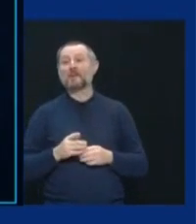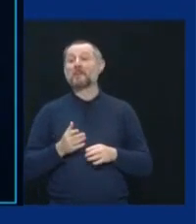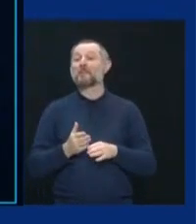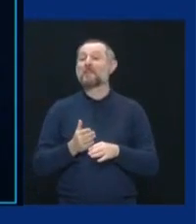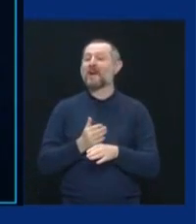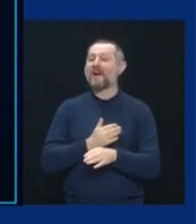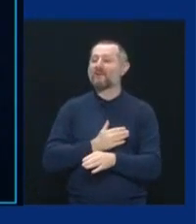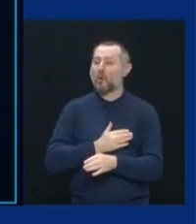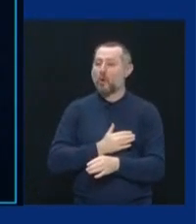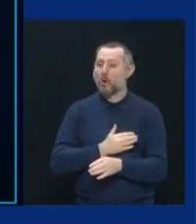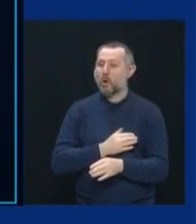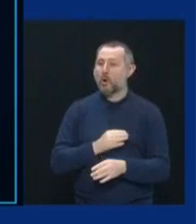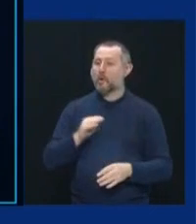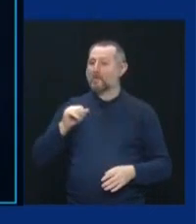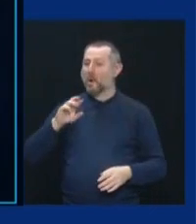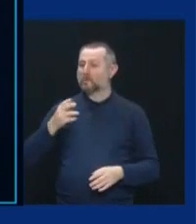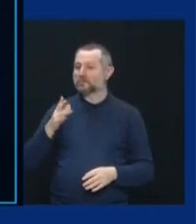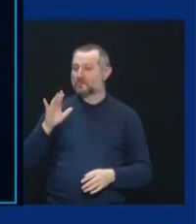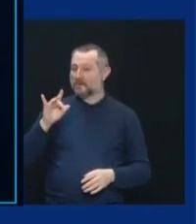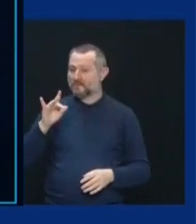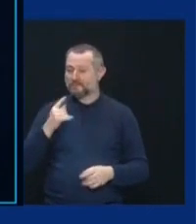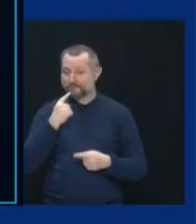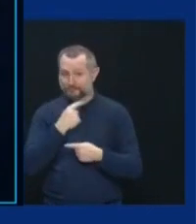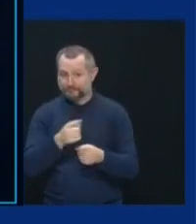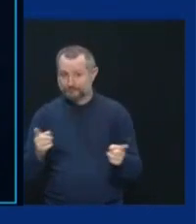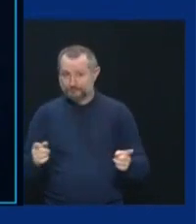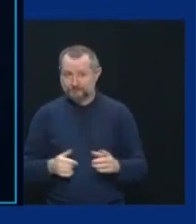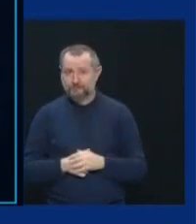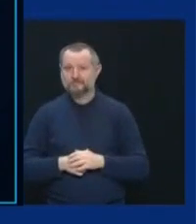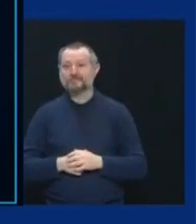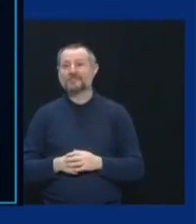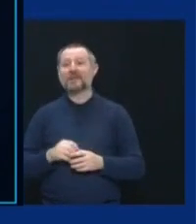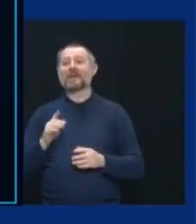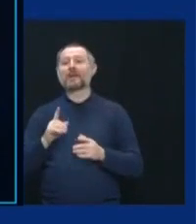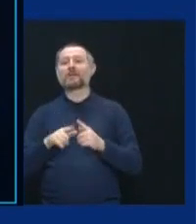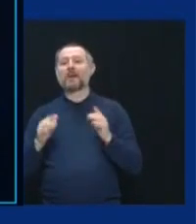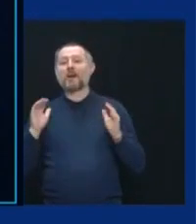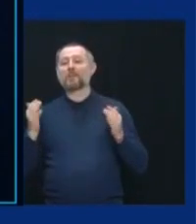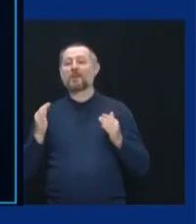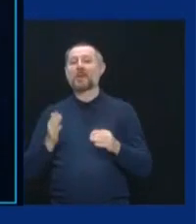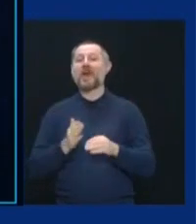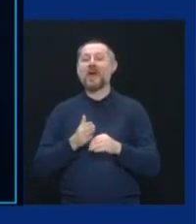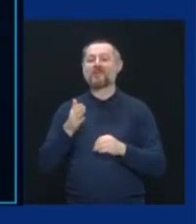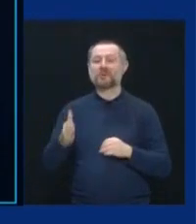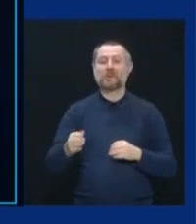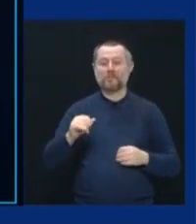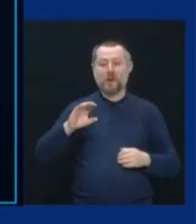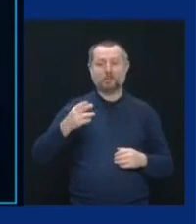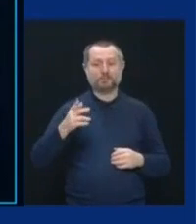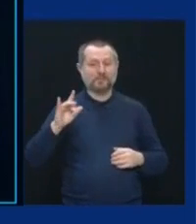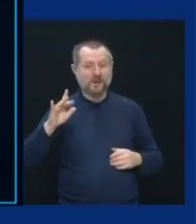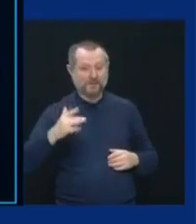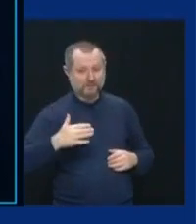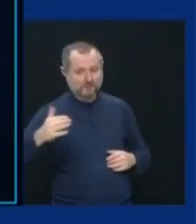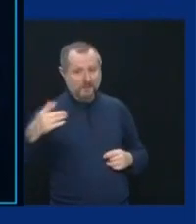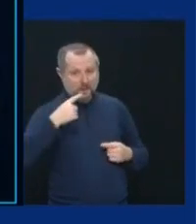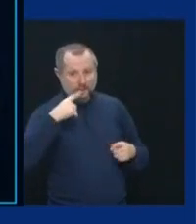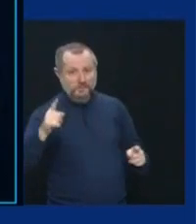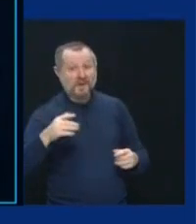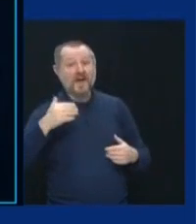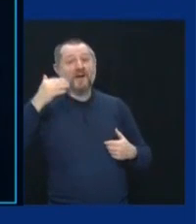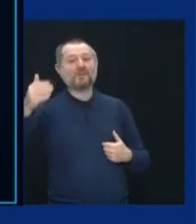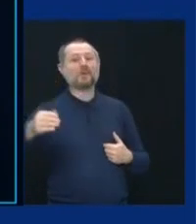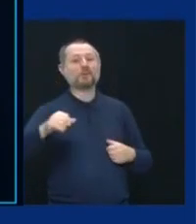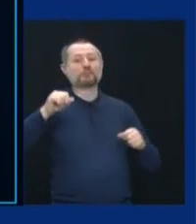before the March 25th order and after the order was rescinded, the rate